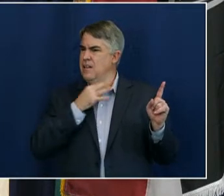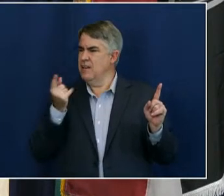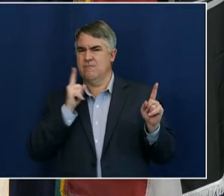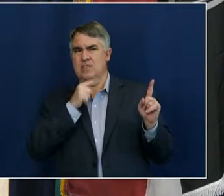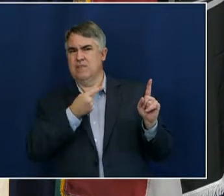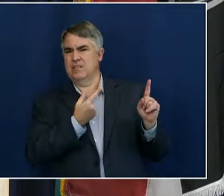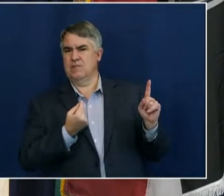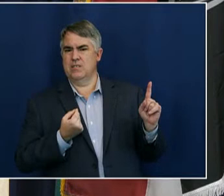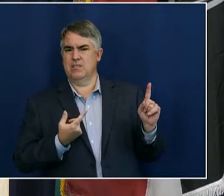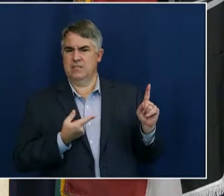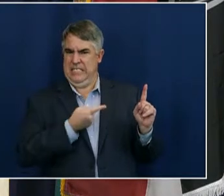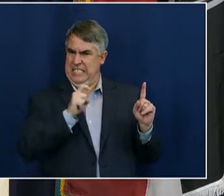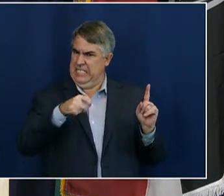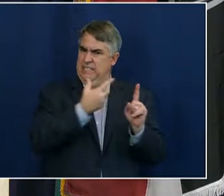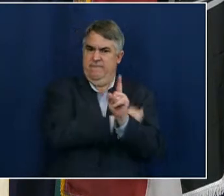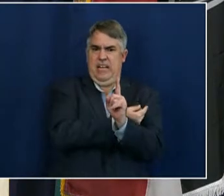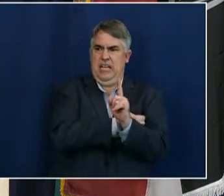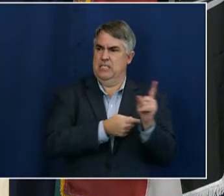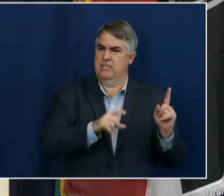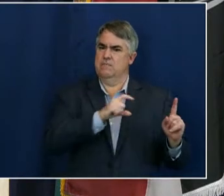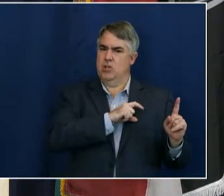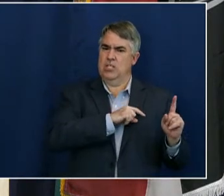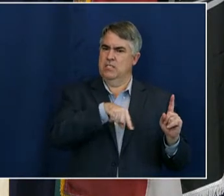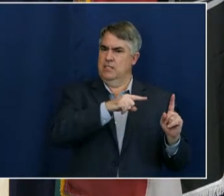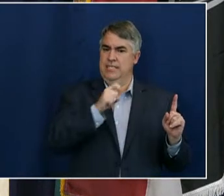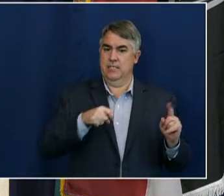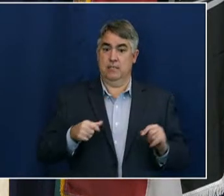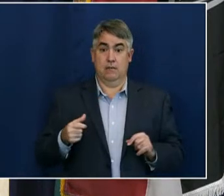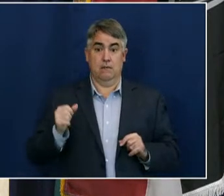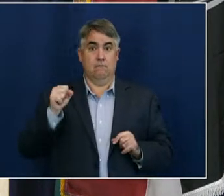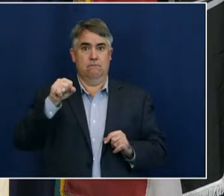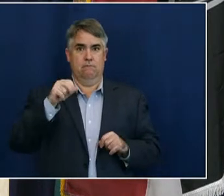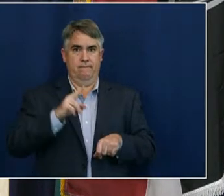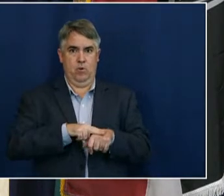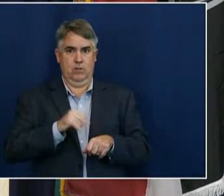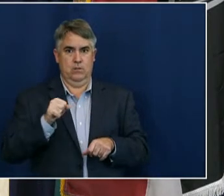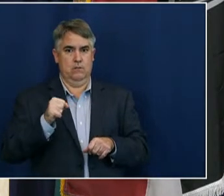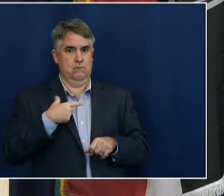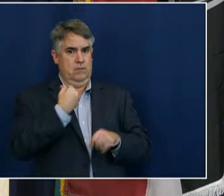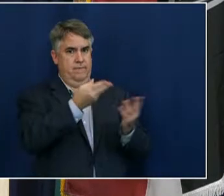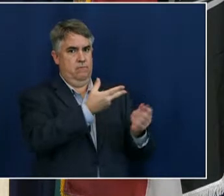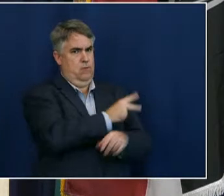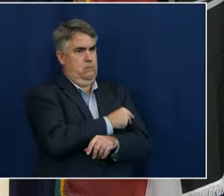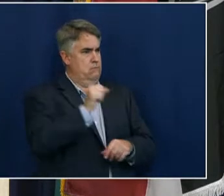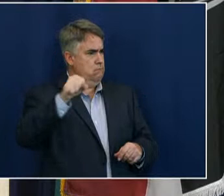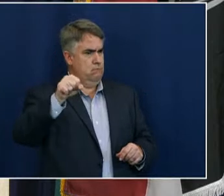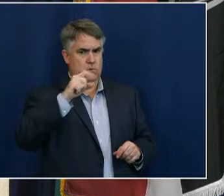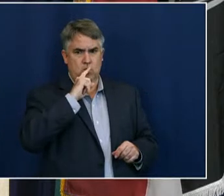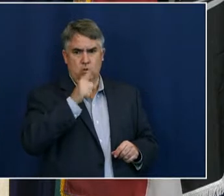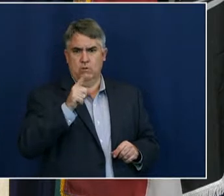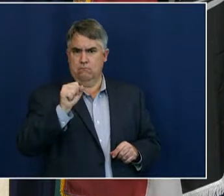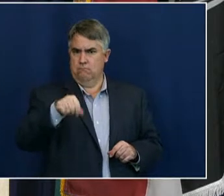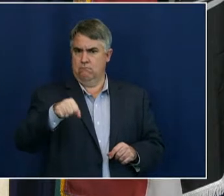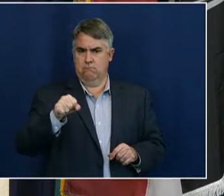now? We want them to get their vaccines, and we certainly want them to get them as quickly as possible. We are